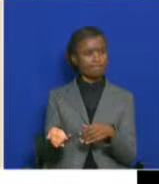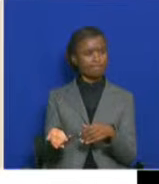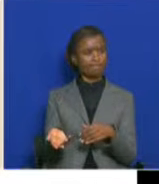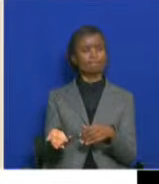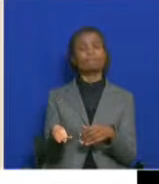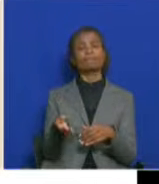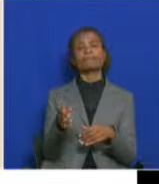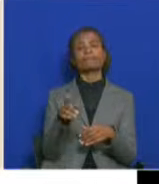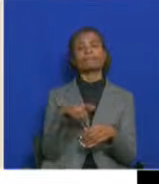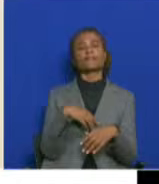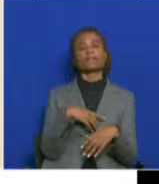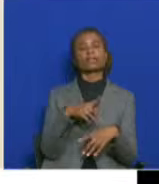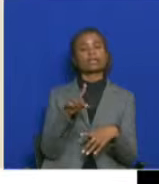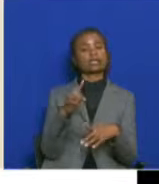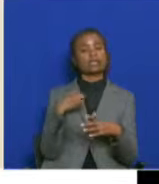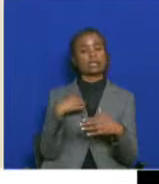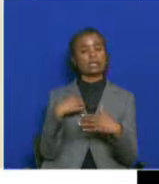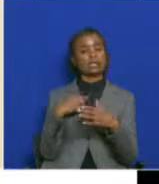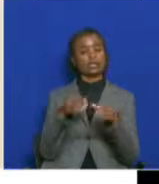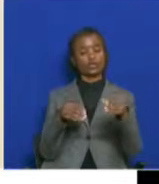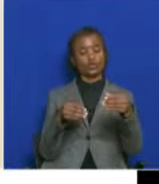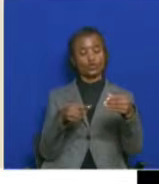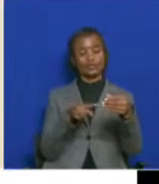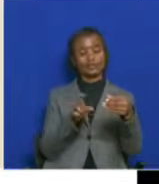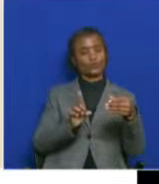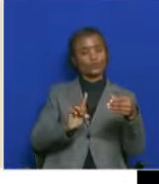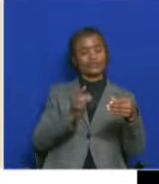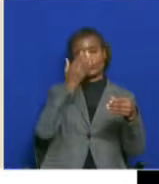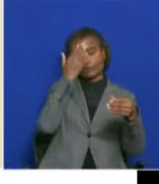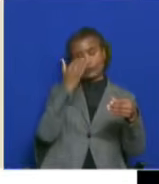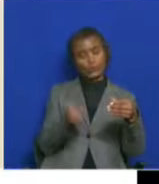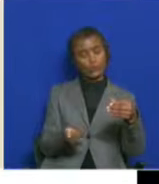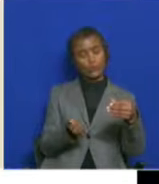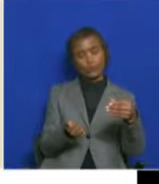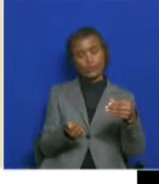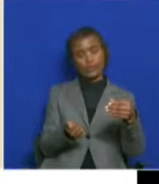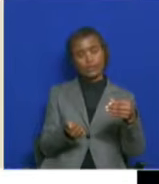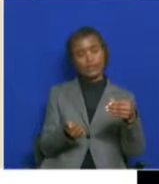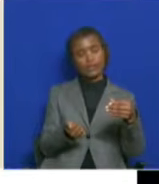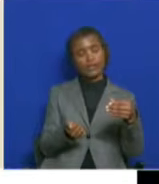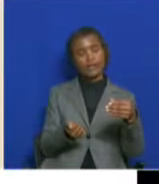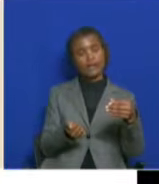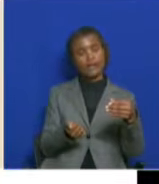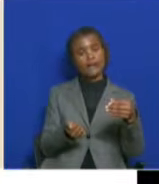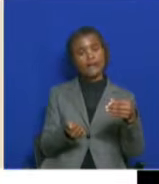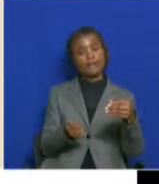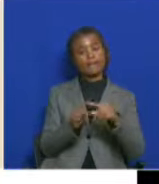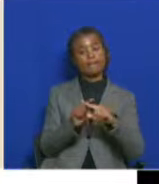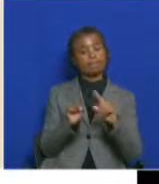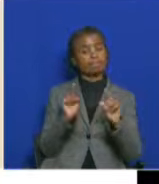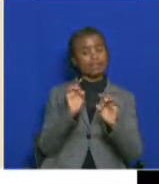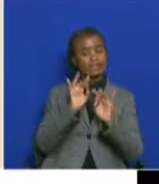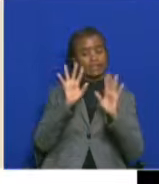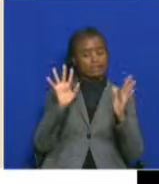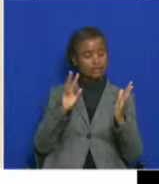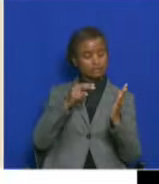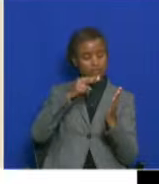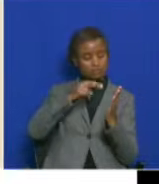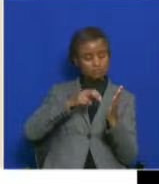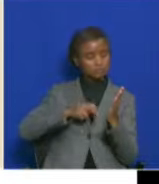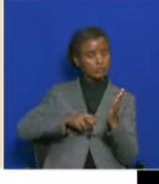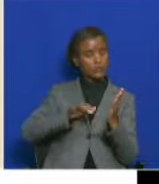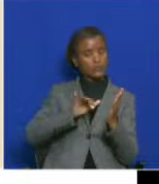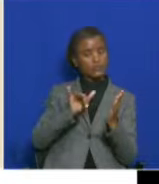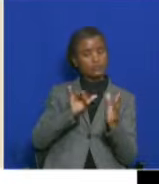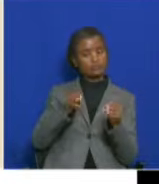what docs. I haven't been able to establish clearly enough what docs were dropped off with the